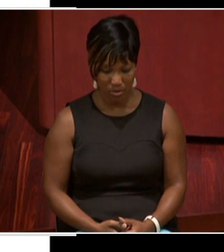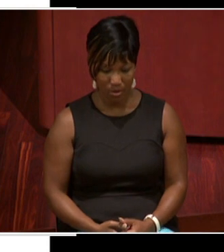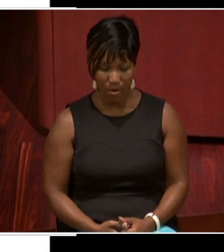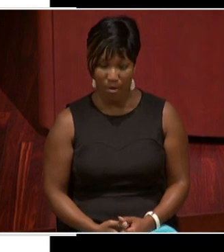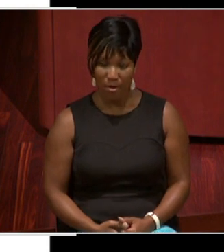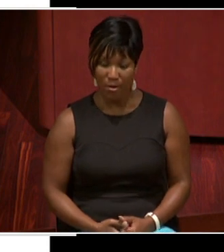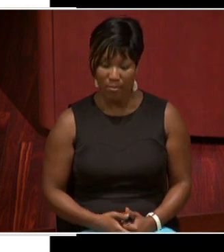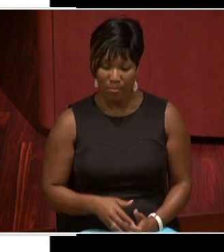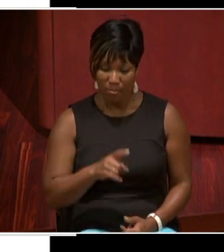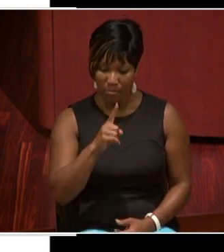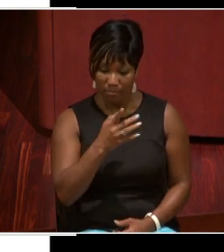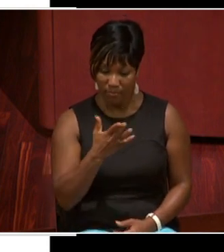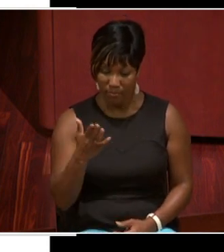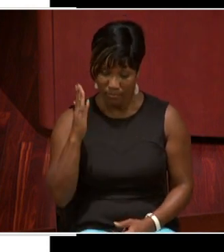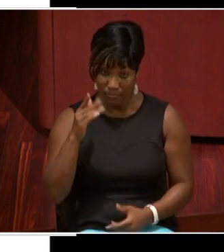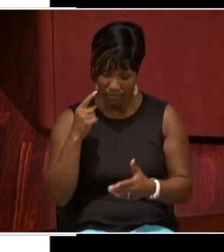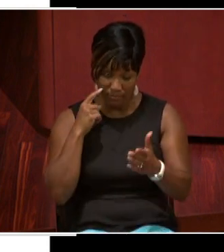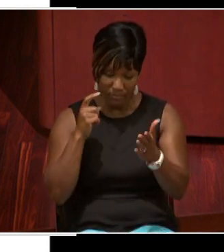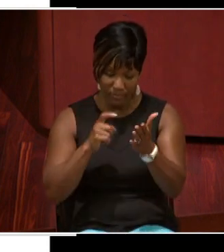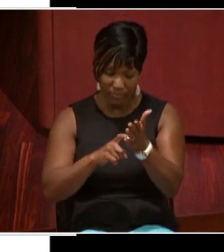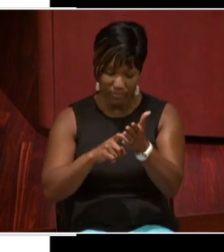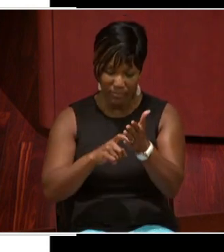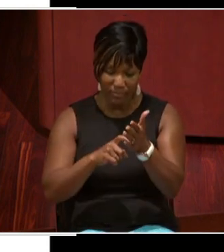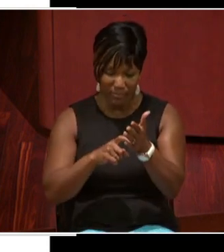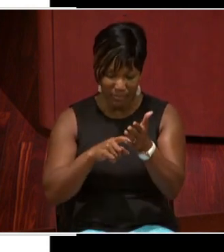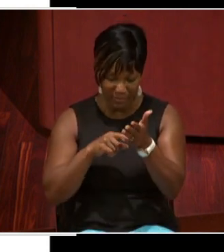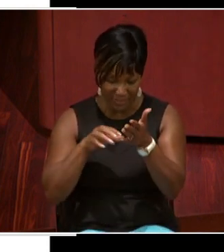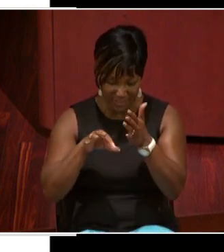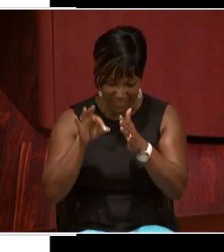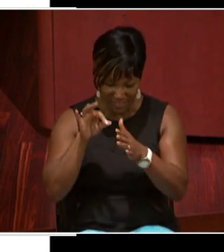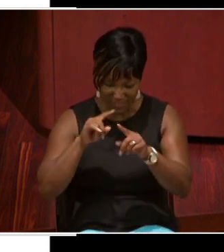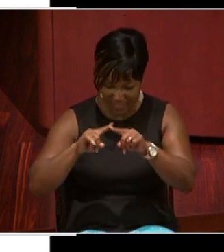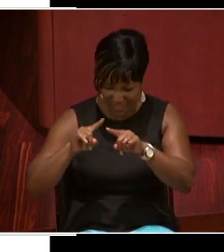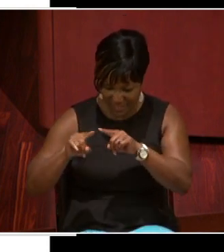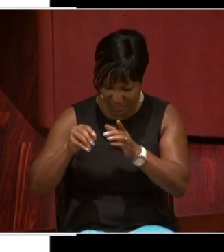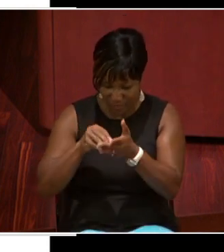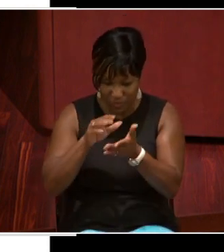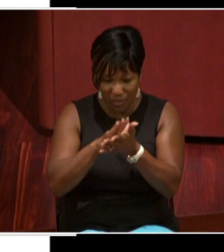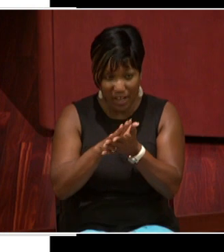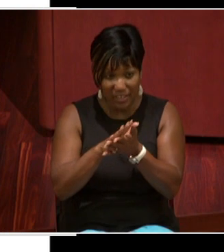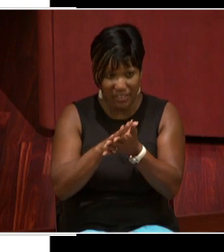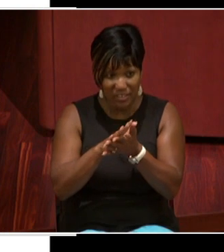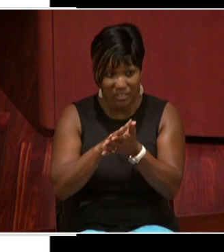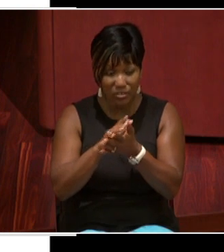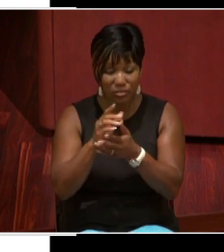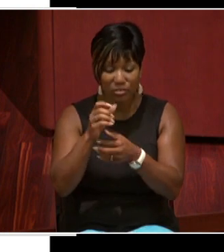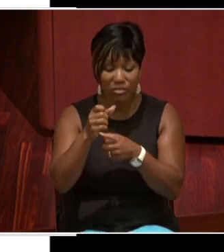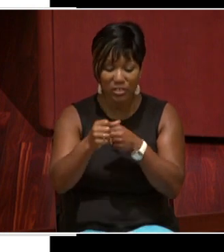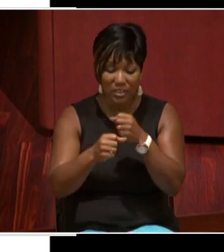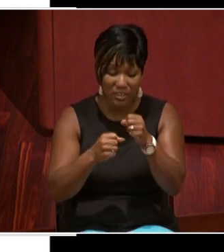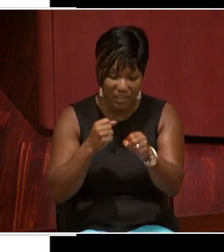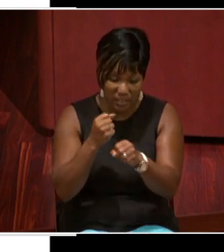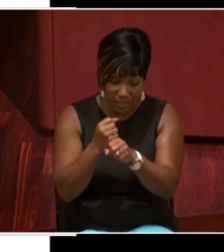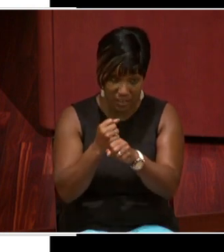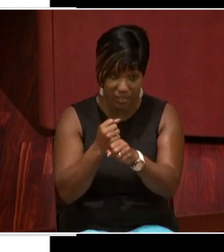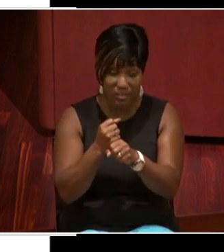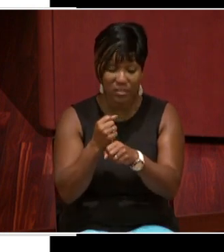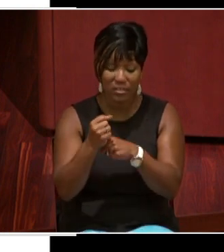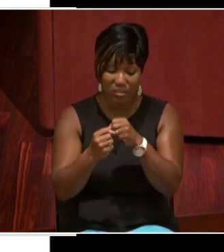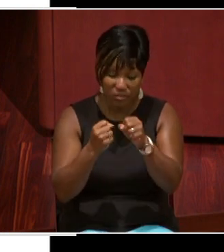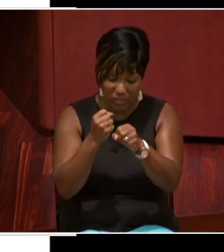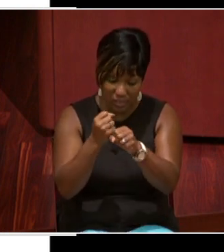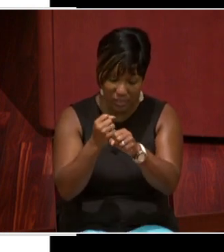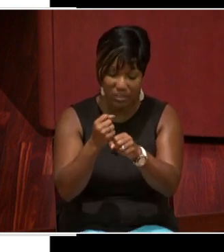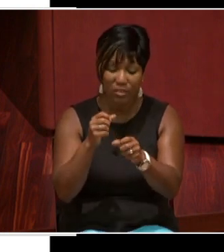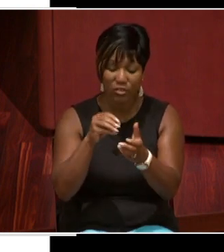And one thing you'll notice too today as we go through these different records is over time, records start to record more and more information about